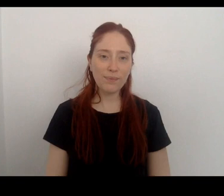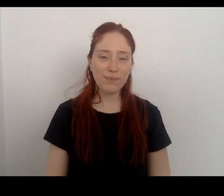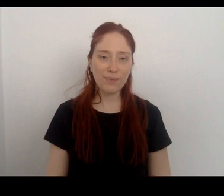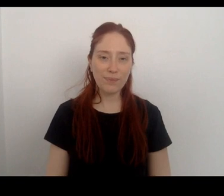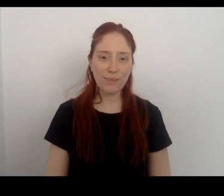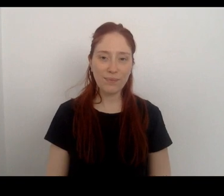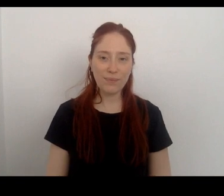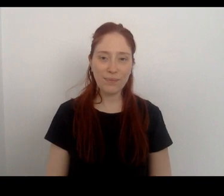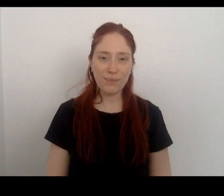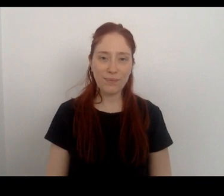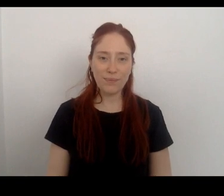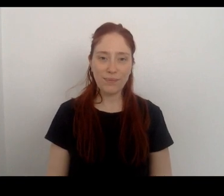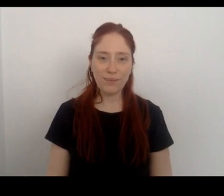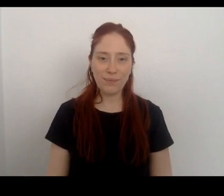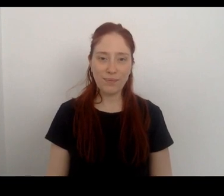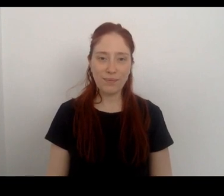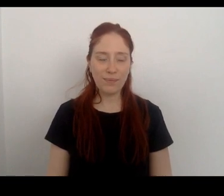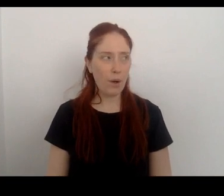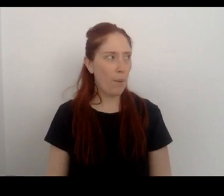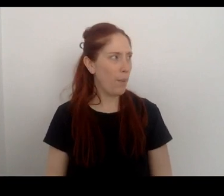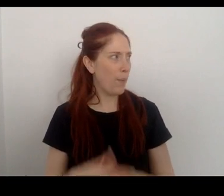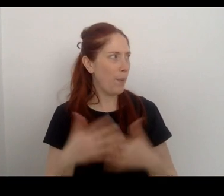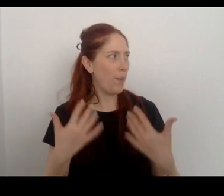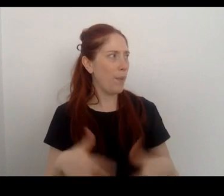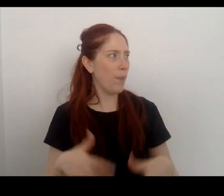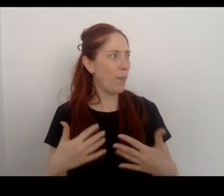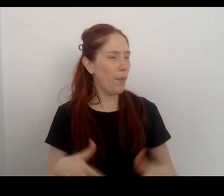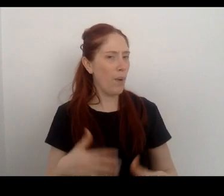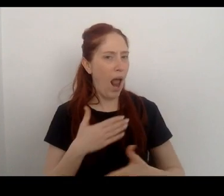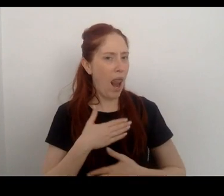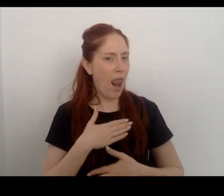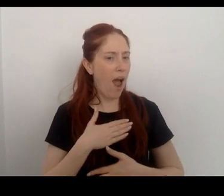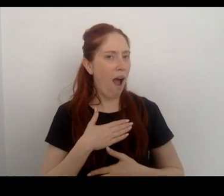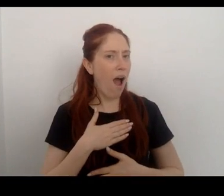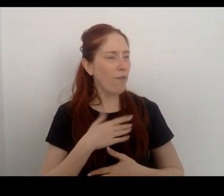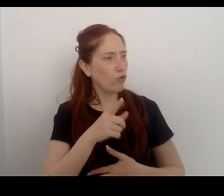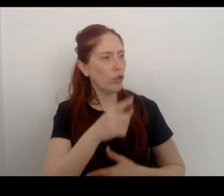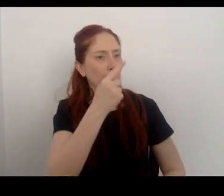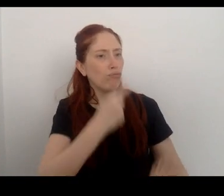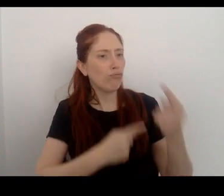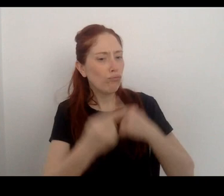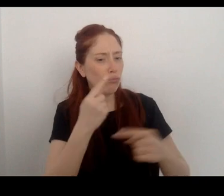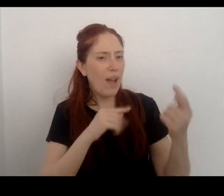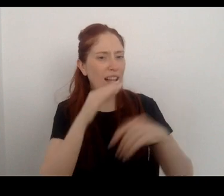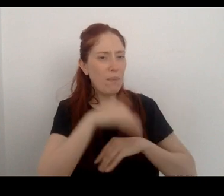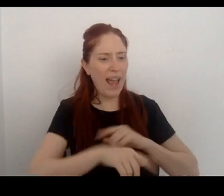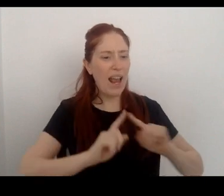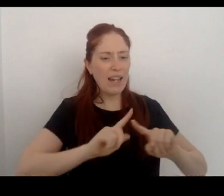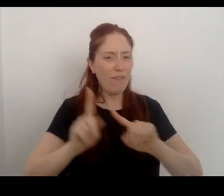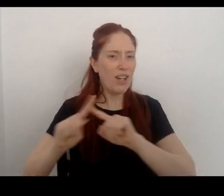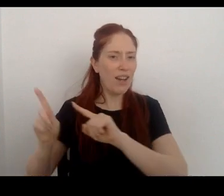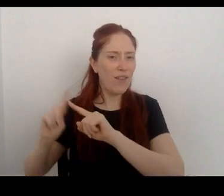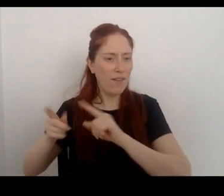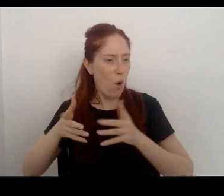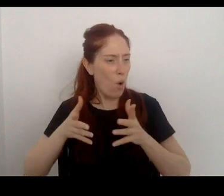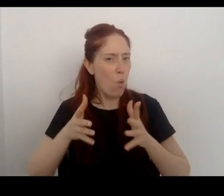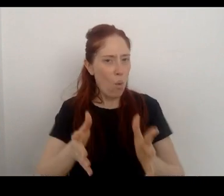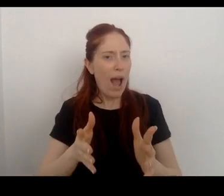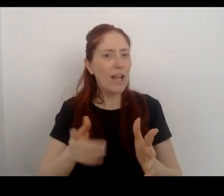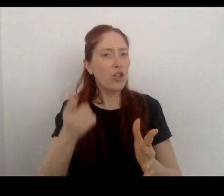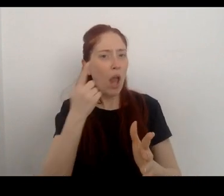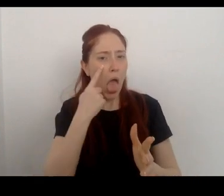Wow, that was wonderful to see how many different approaches to drawing and colour that Grace experimented with throughout her sketchbooks.